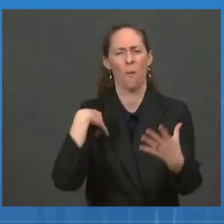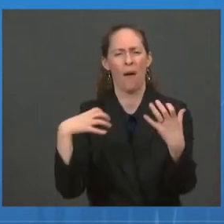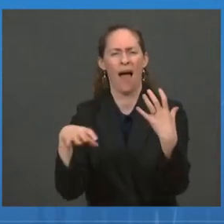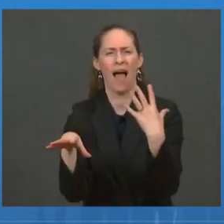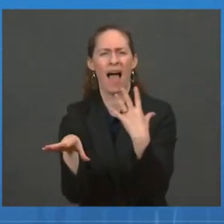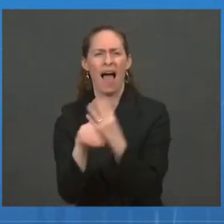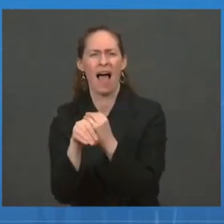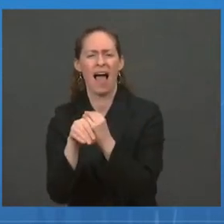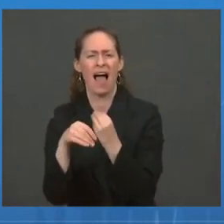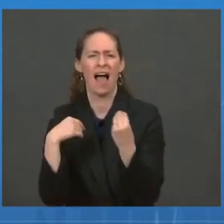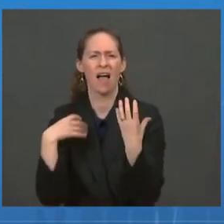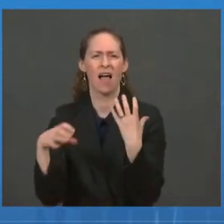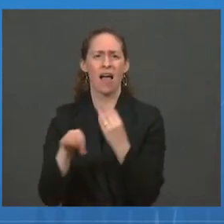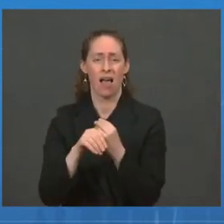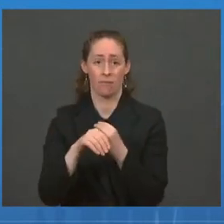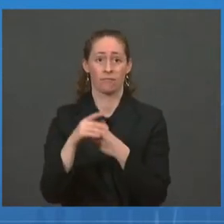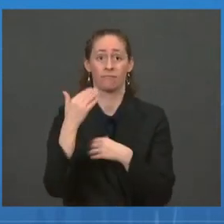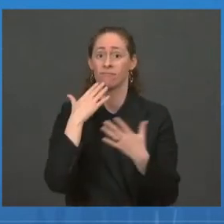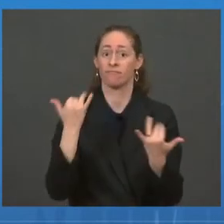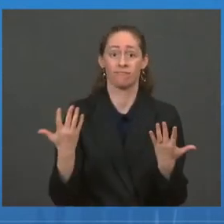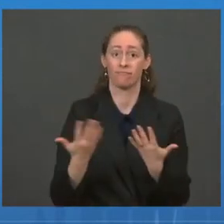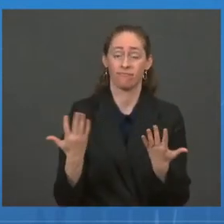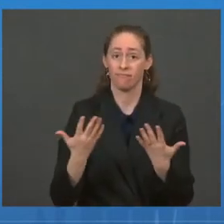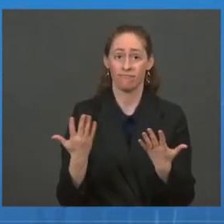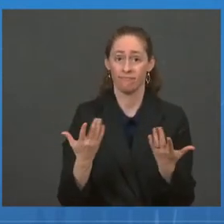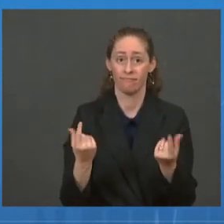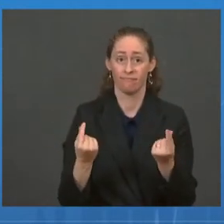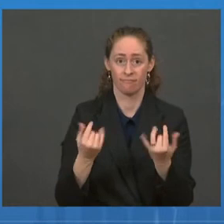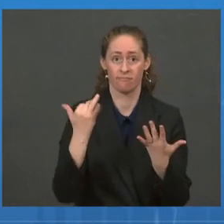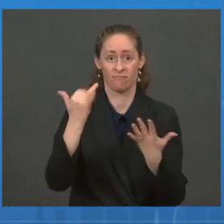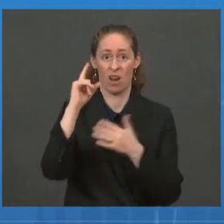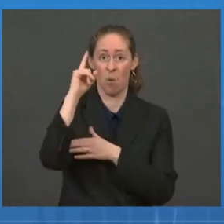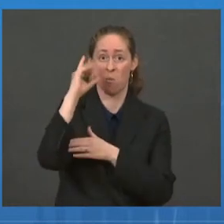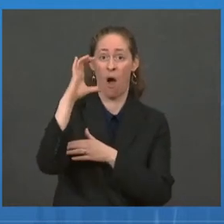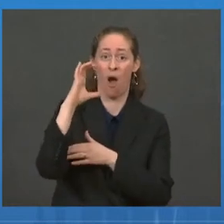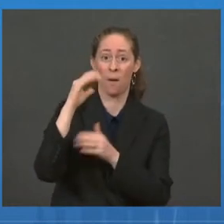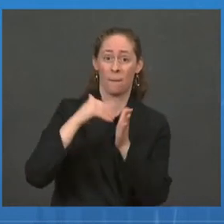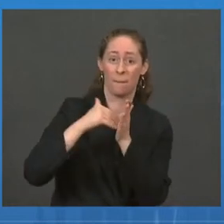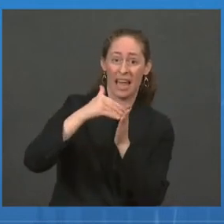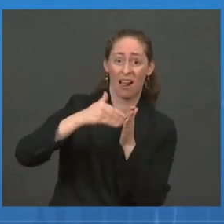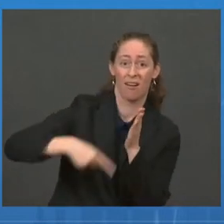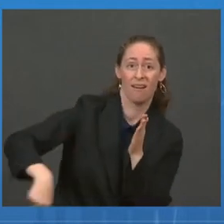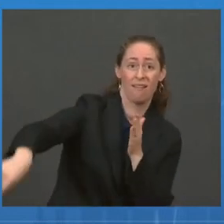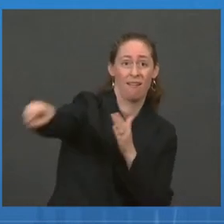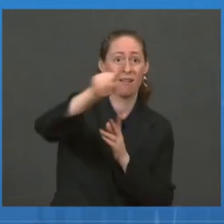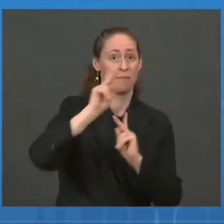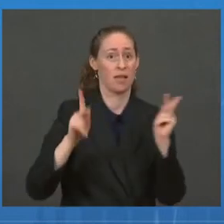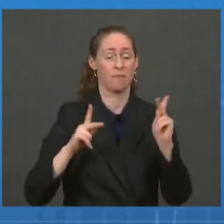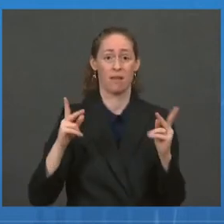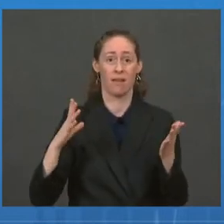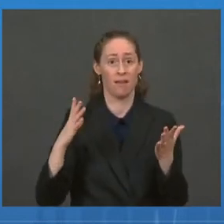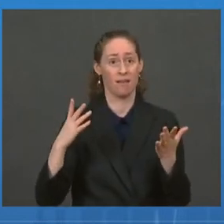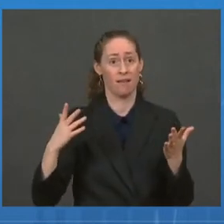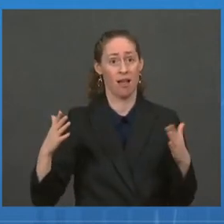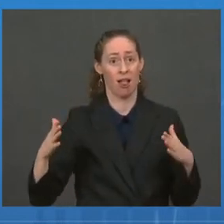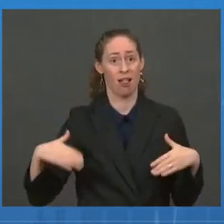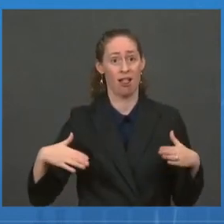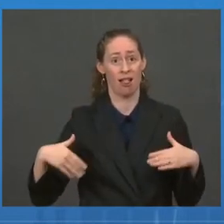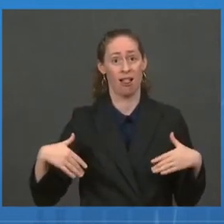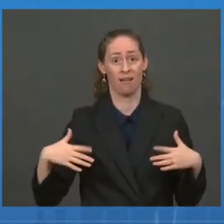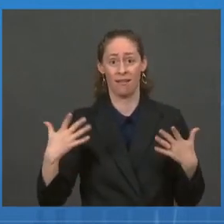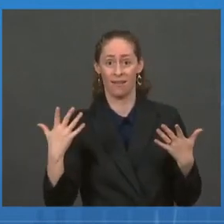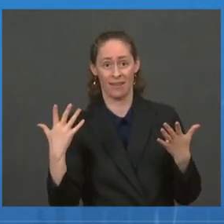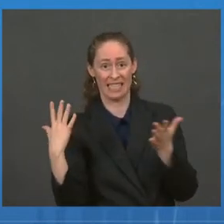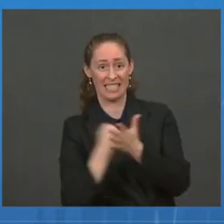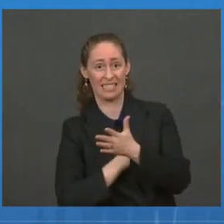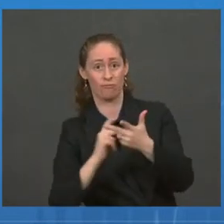americans to get their booster and for parents to get their kids their first shot or their second shot and